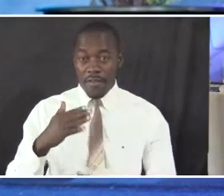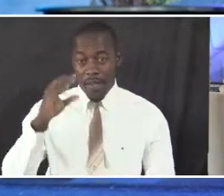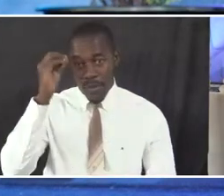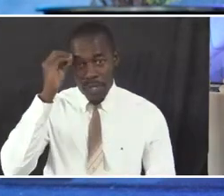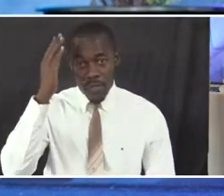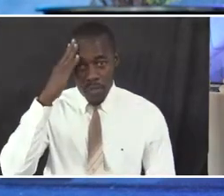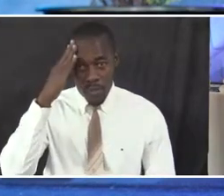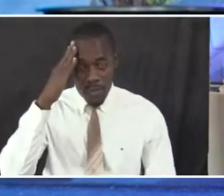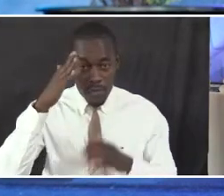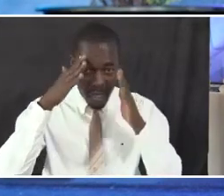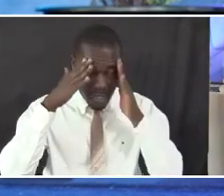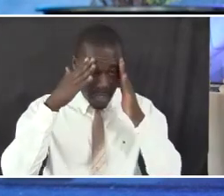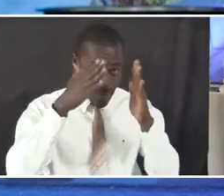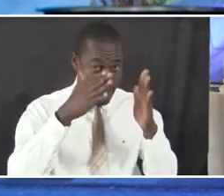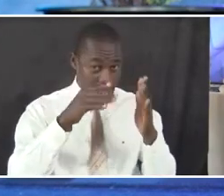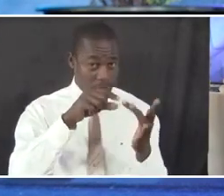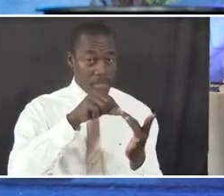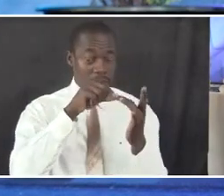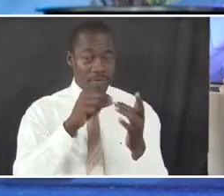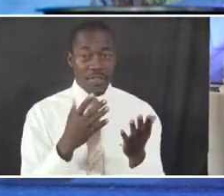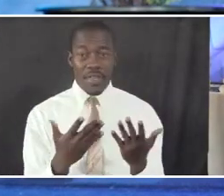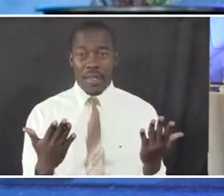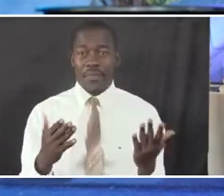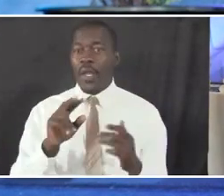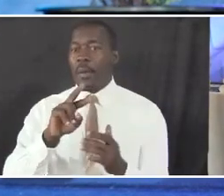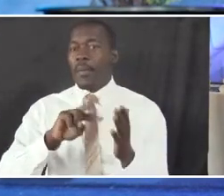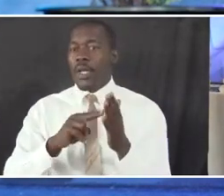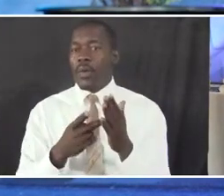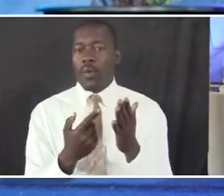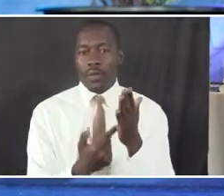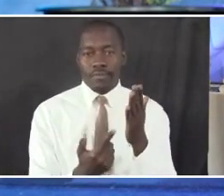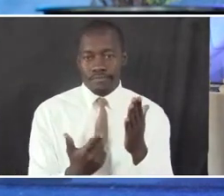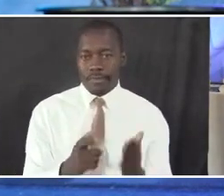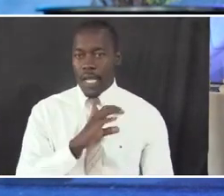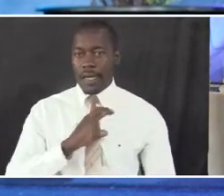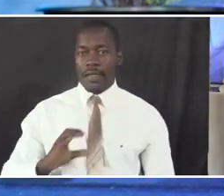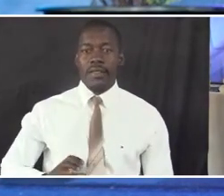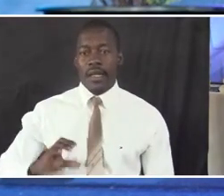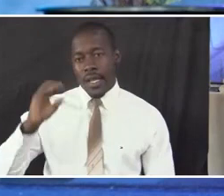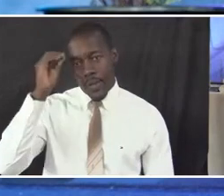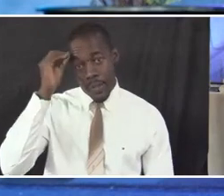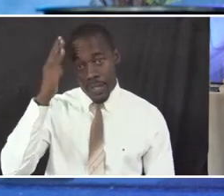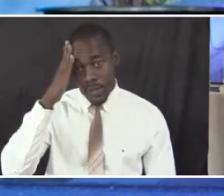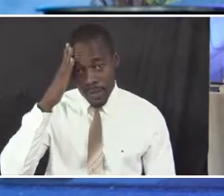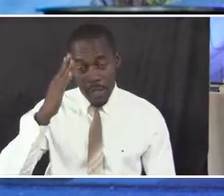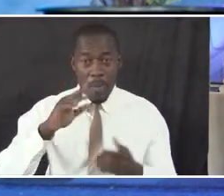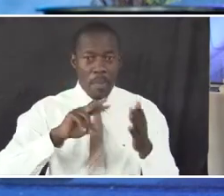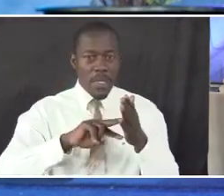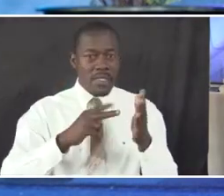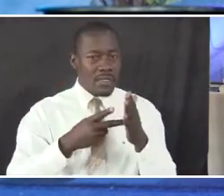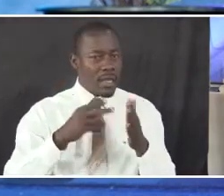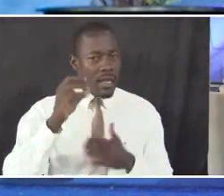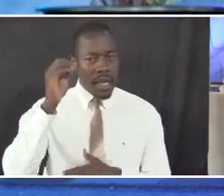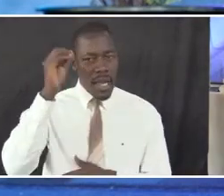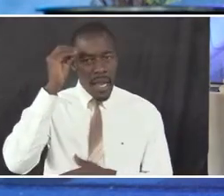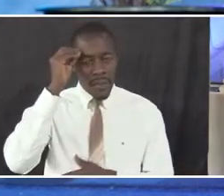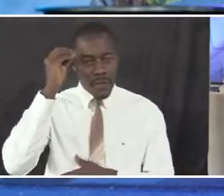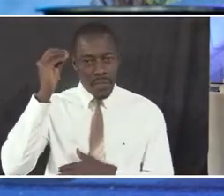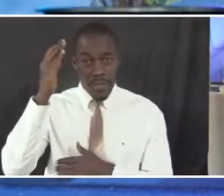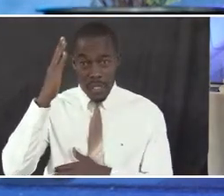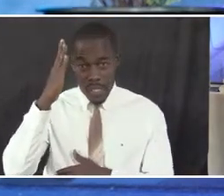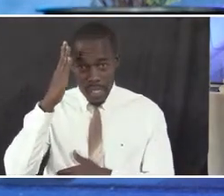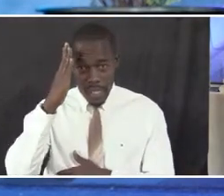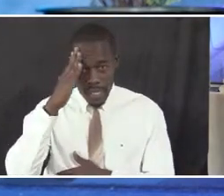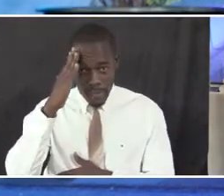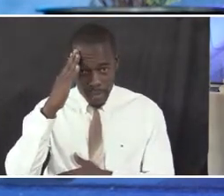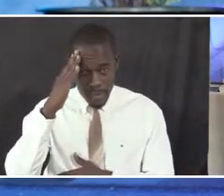specific focus. Therefore, Christian education means that it is an education that has Christ at the